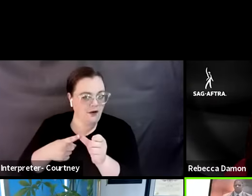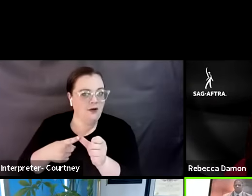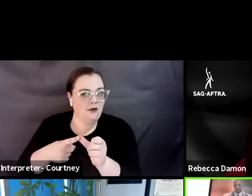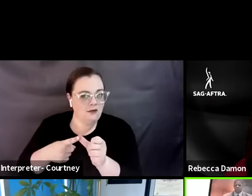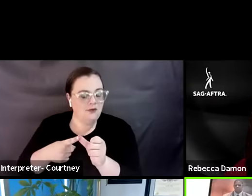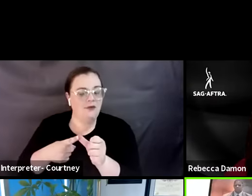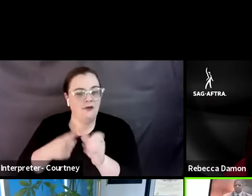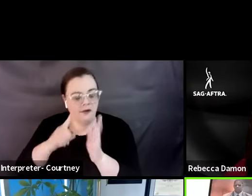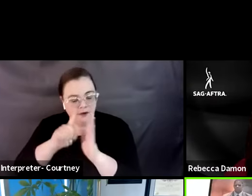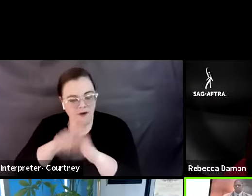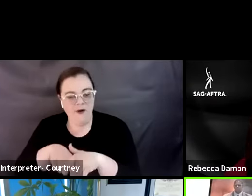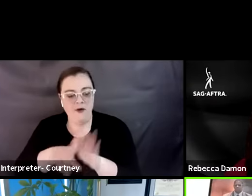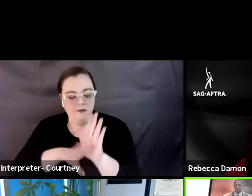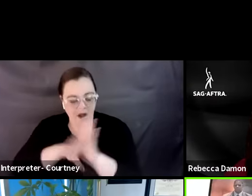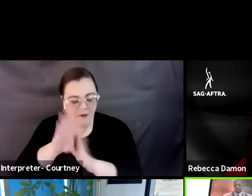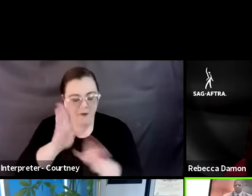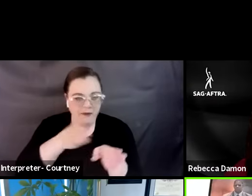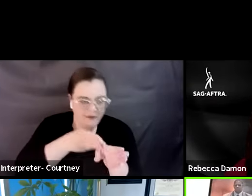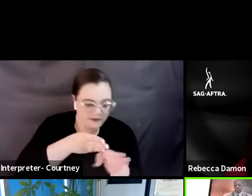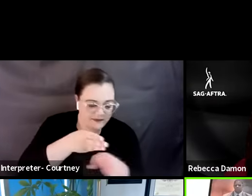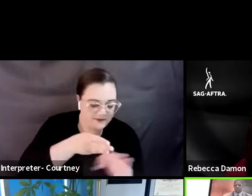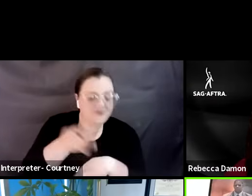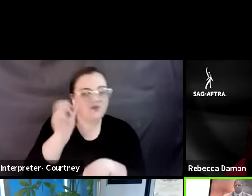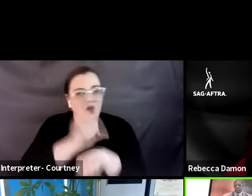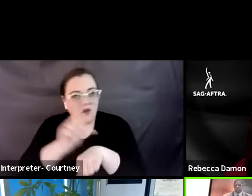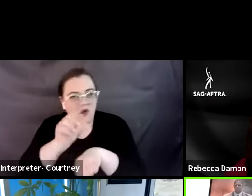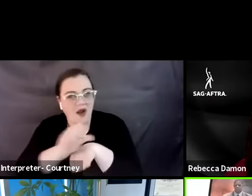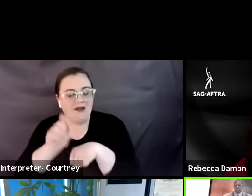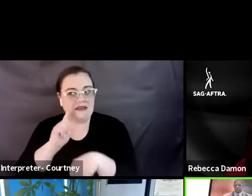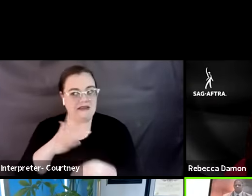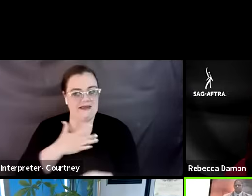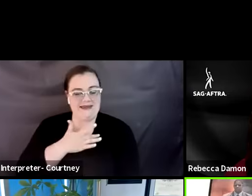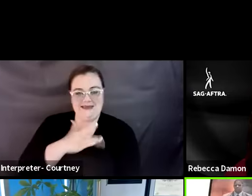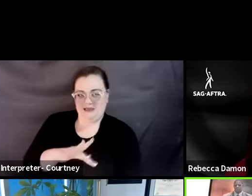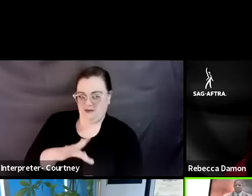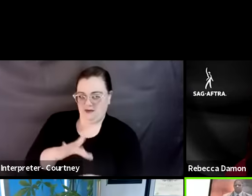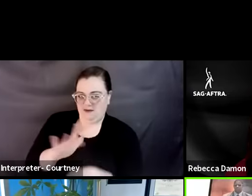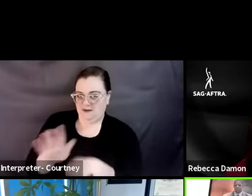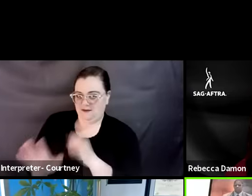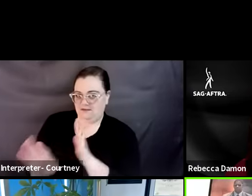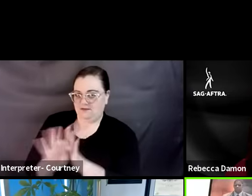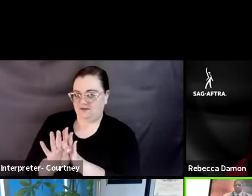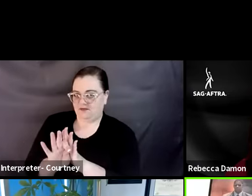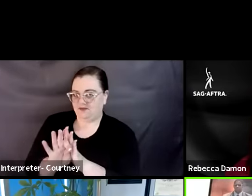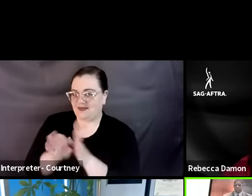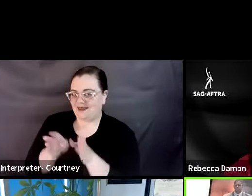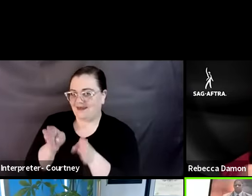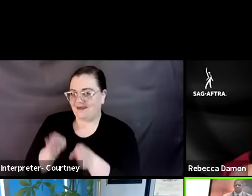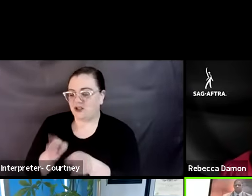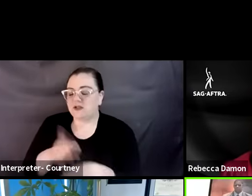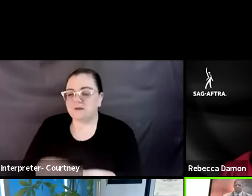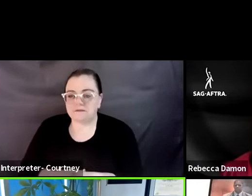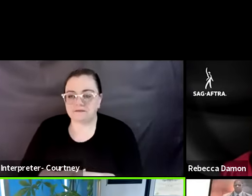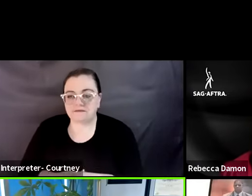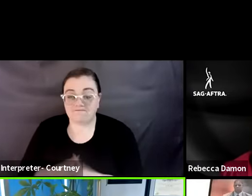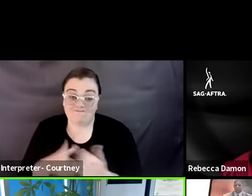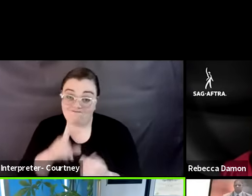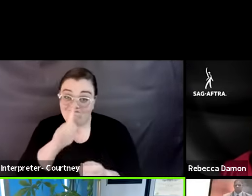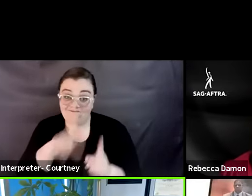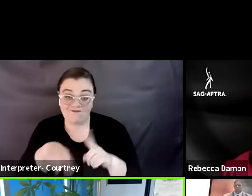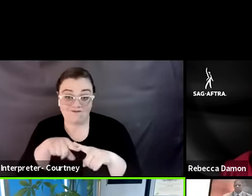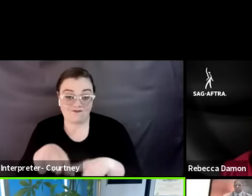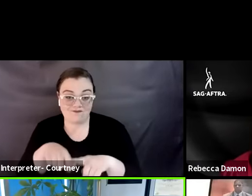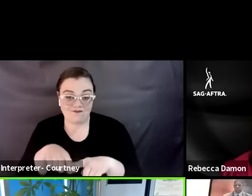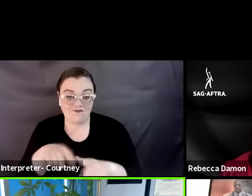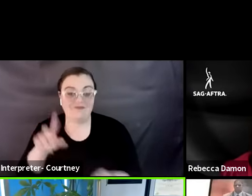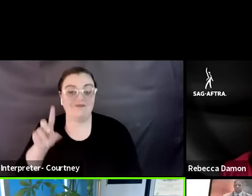work, and then go, and then usually build from there. But it all depends. Yeah. That's in film and